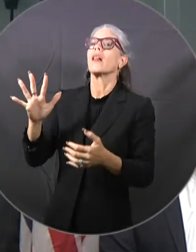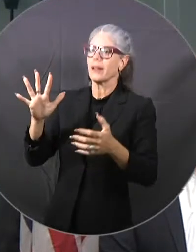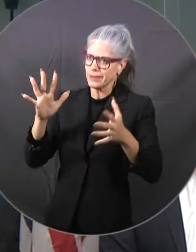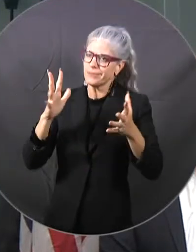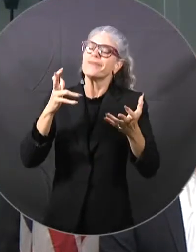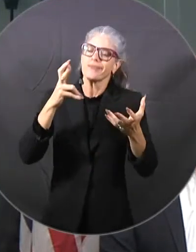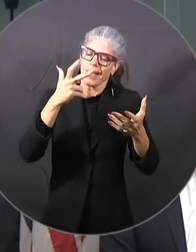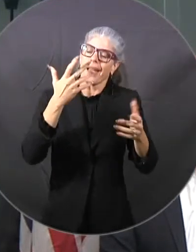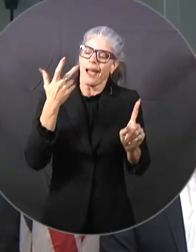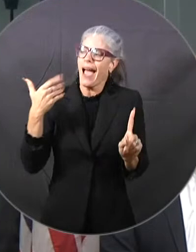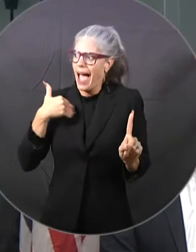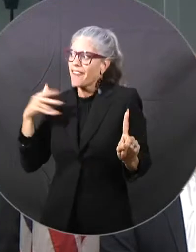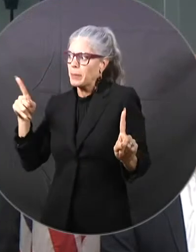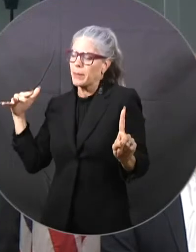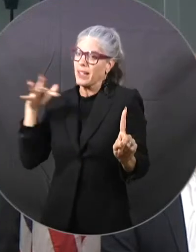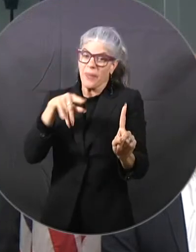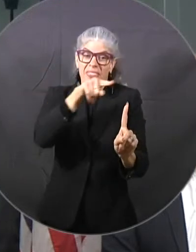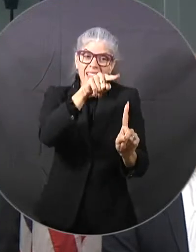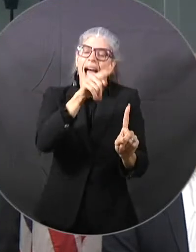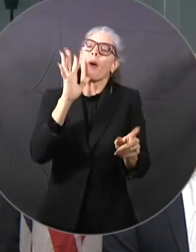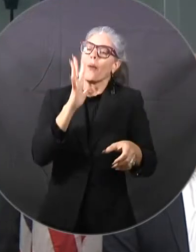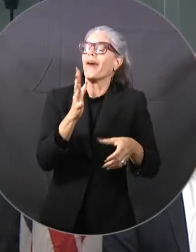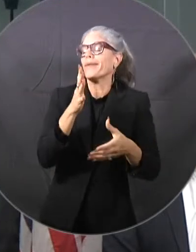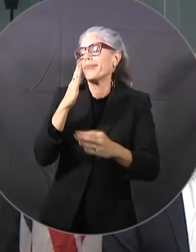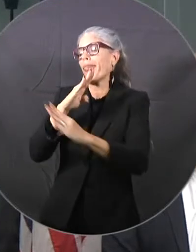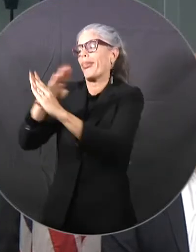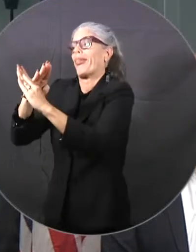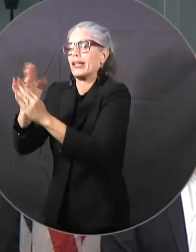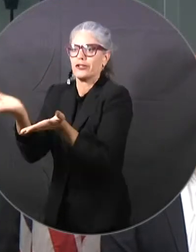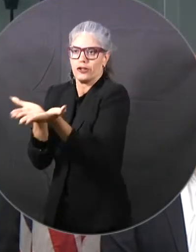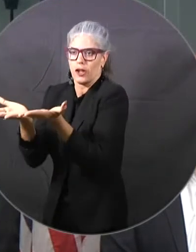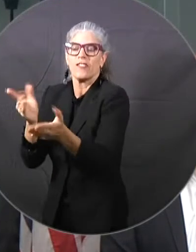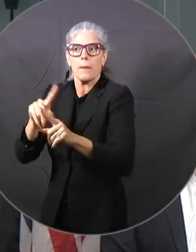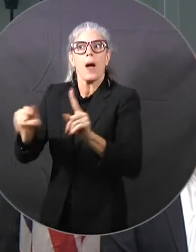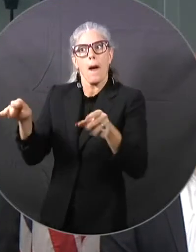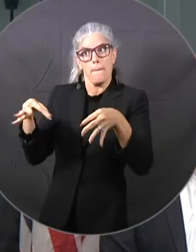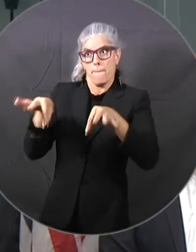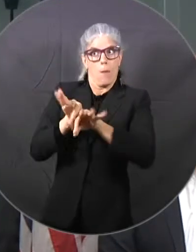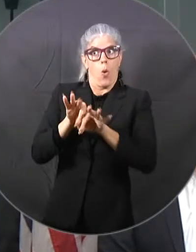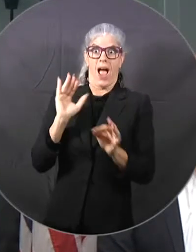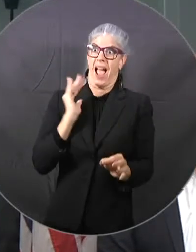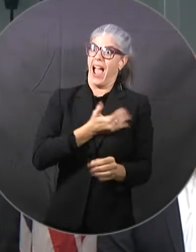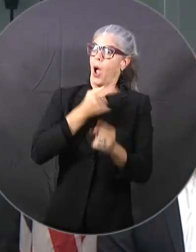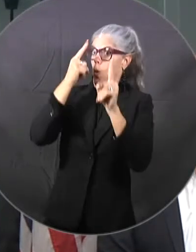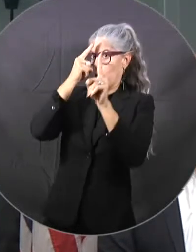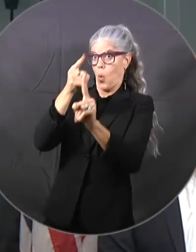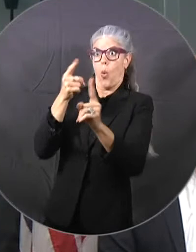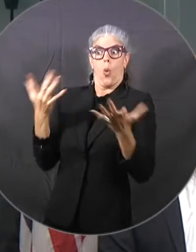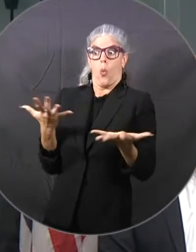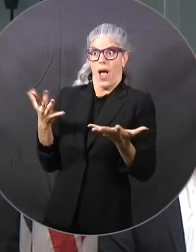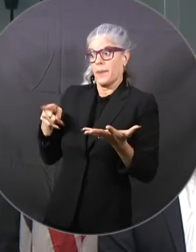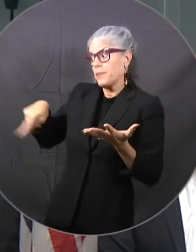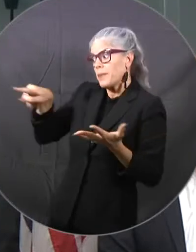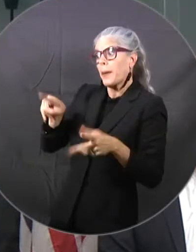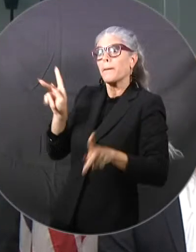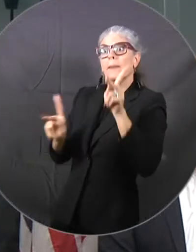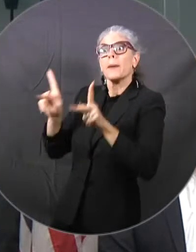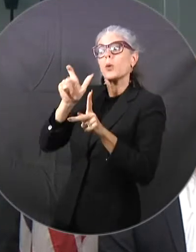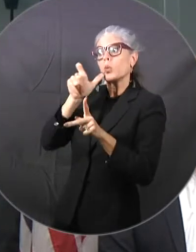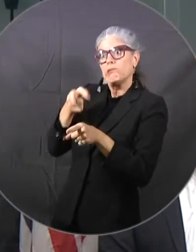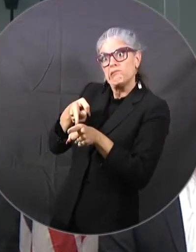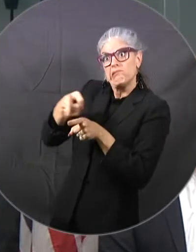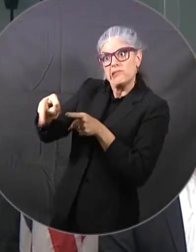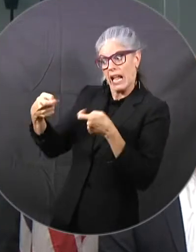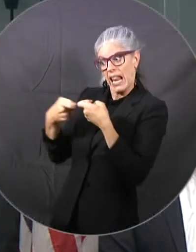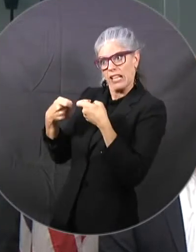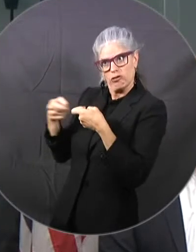that. Obviously, we understand how important that is by staging as many people as we do. I have no doubt those folks will get to work immediately once the storm